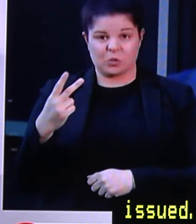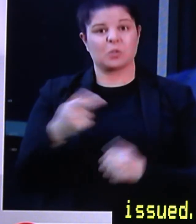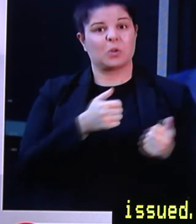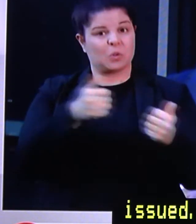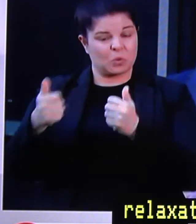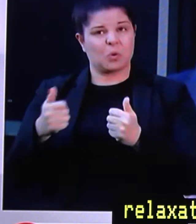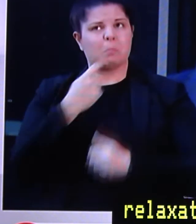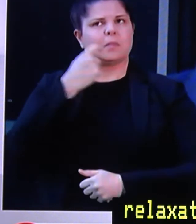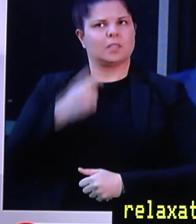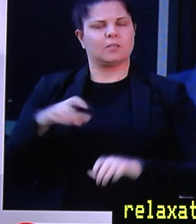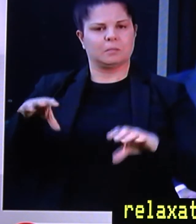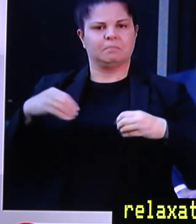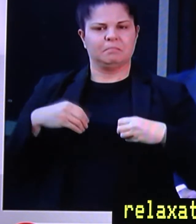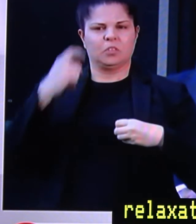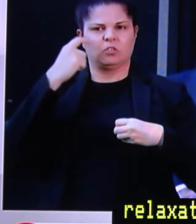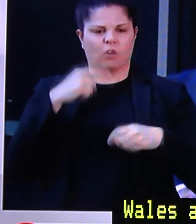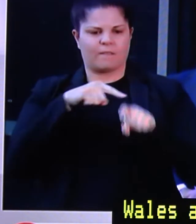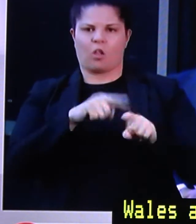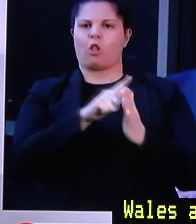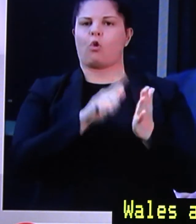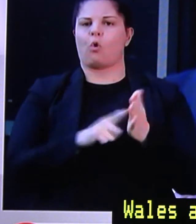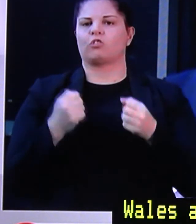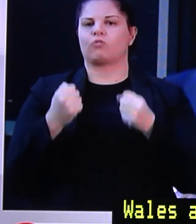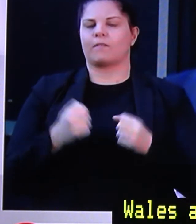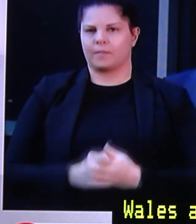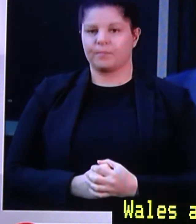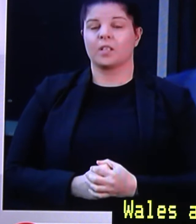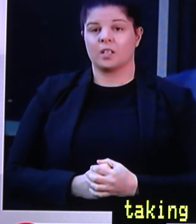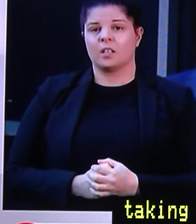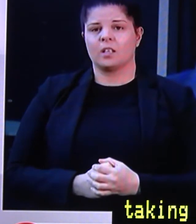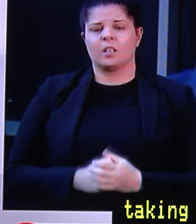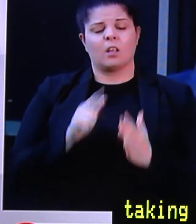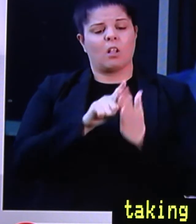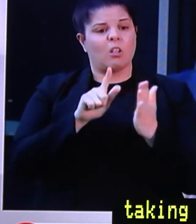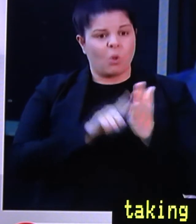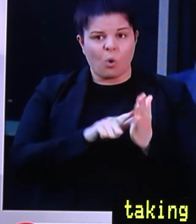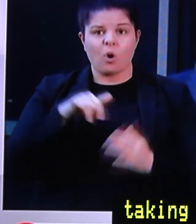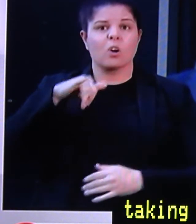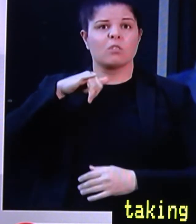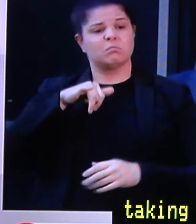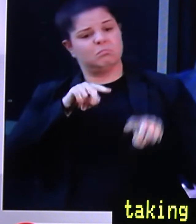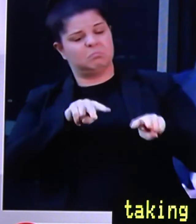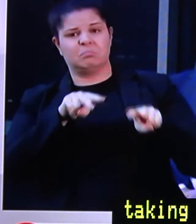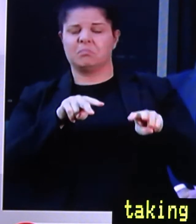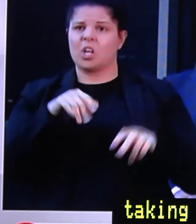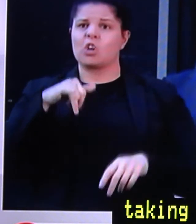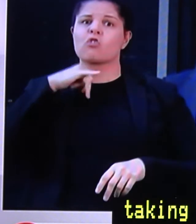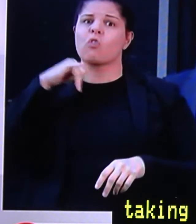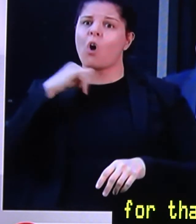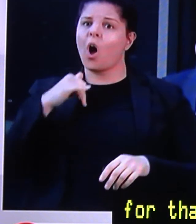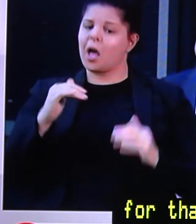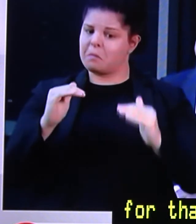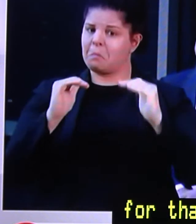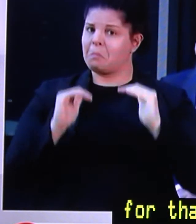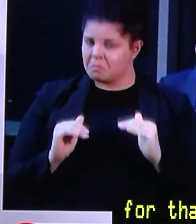this seriously, and I thank you for that. From a law and order perspective, we still see crimes down or stable, even though there are some challenges